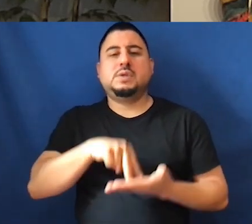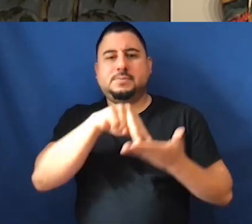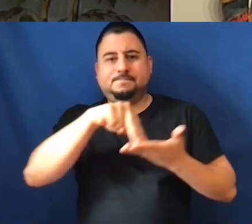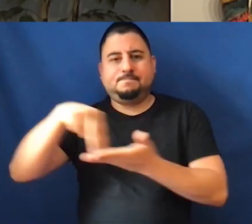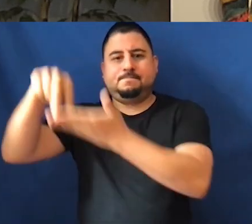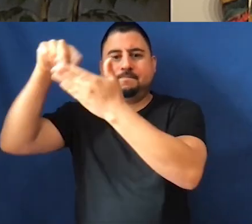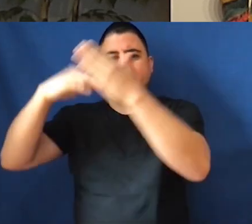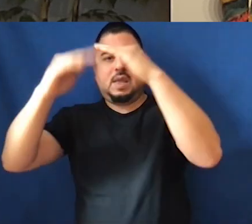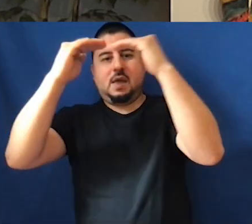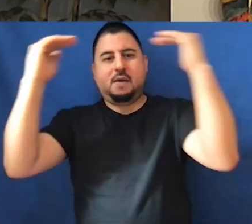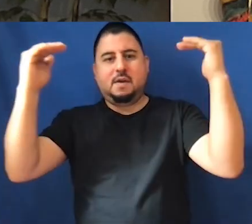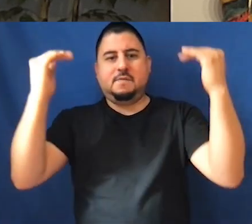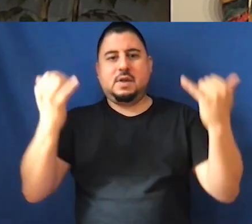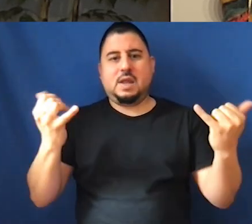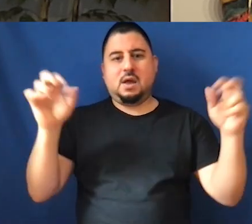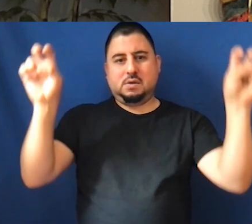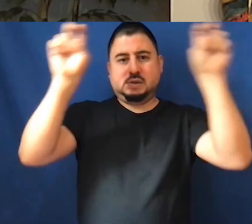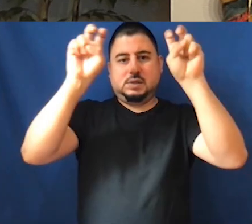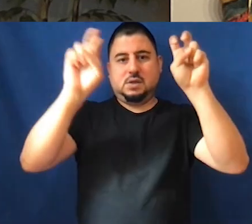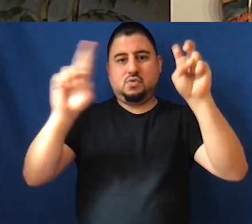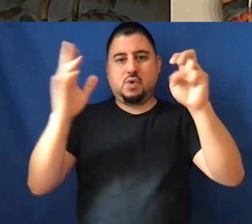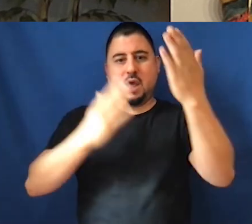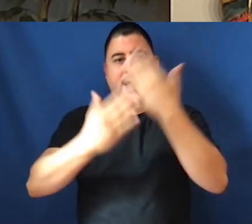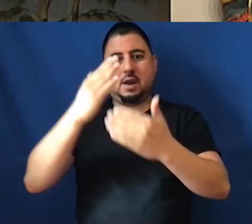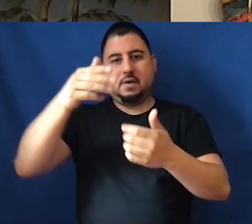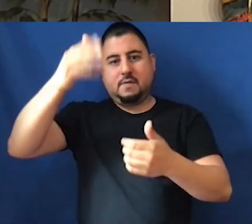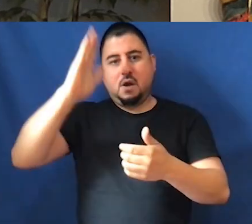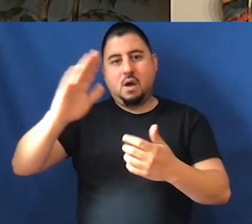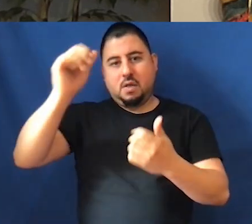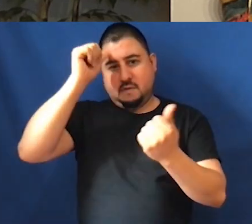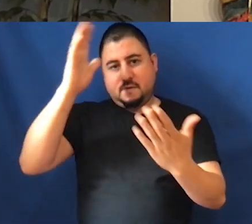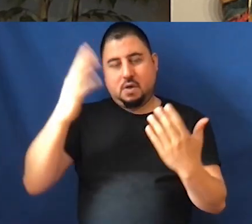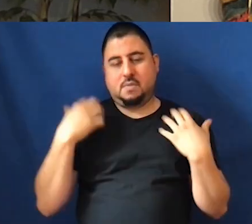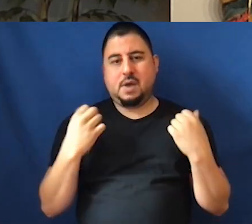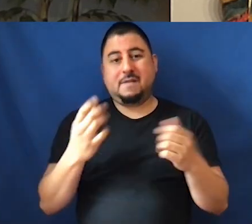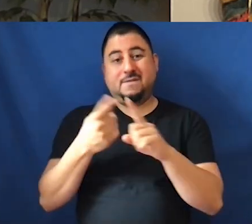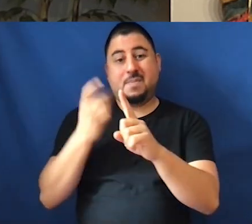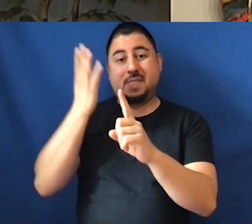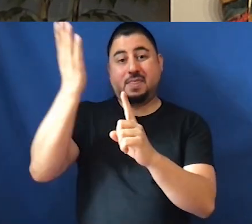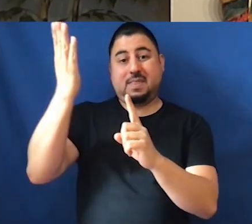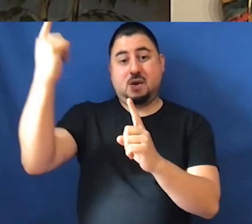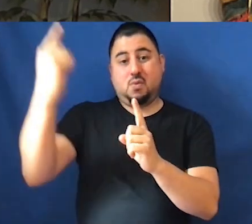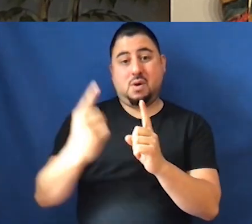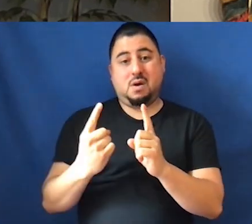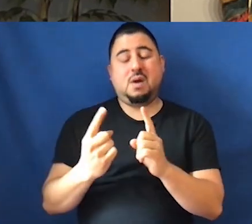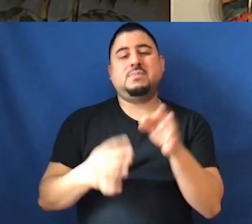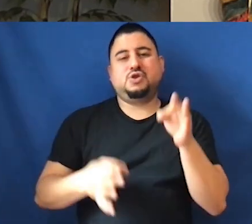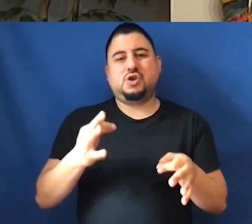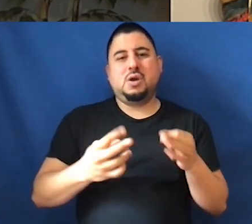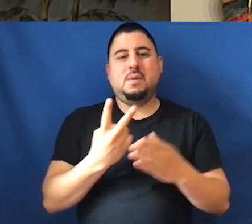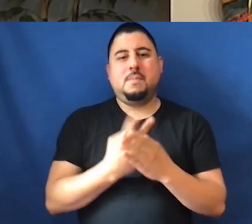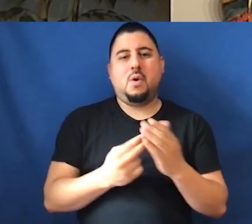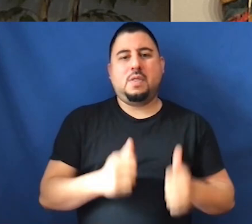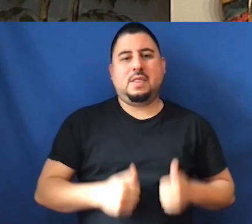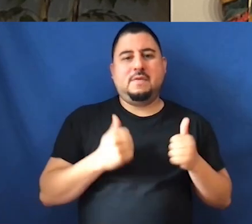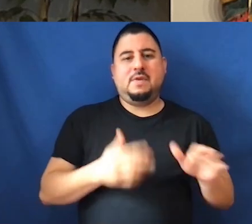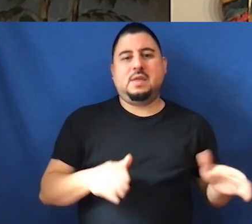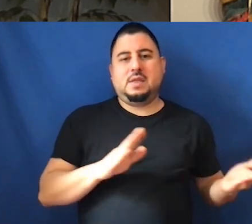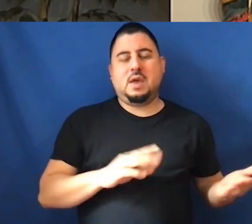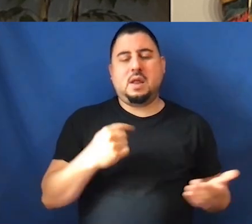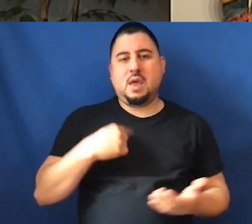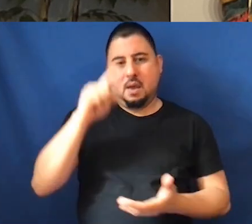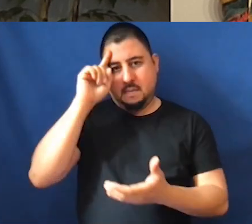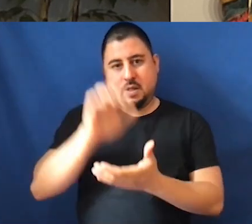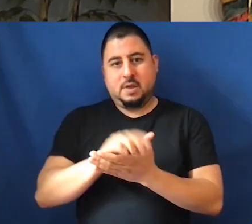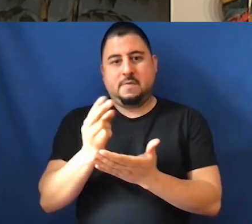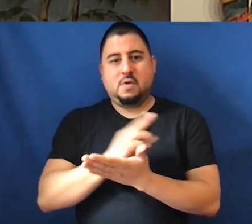heaven and is seated at the right hand of God the Father Almighty. From there he will come to judge the living and the dead. I believe